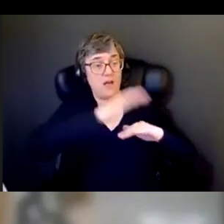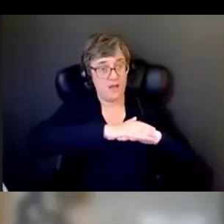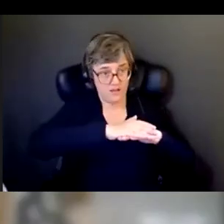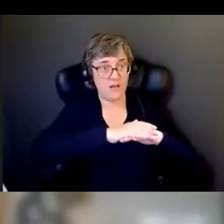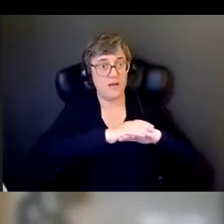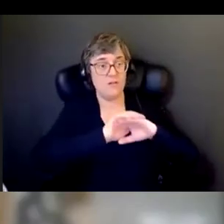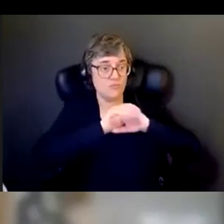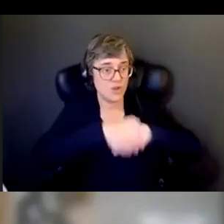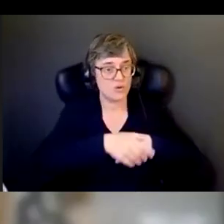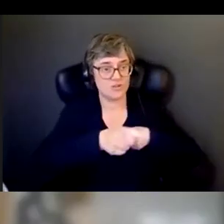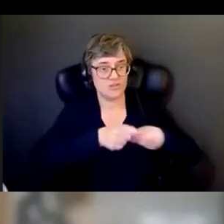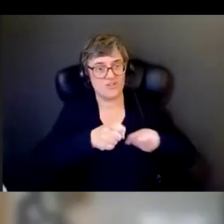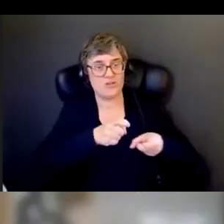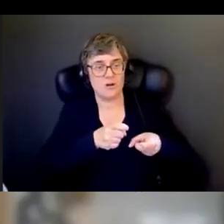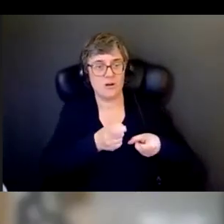autonomy.